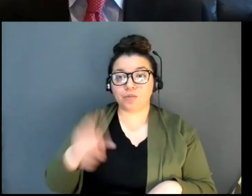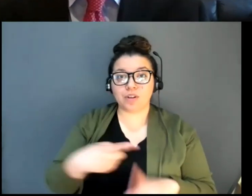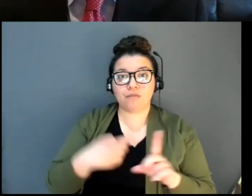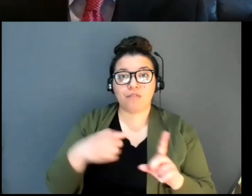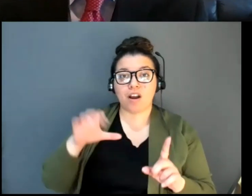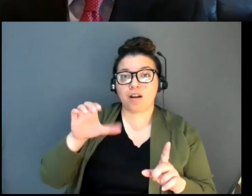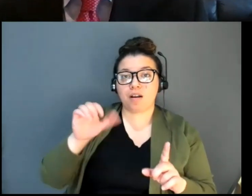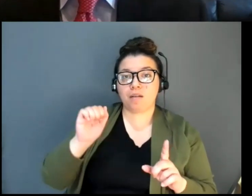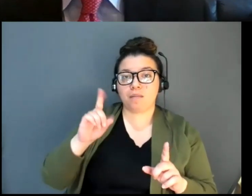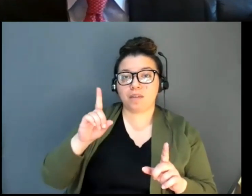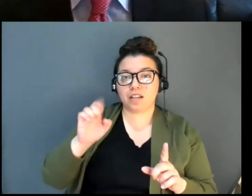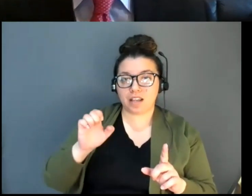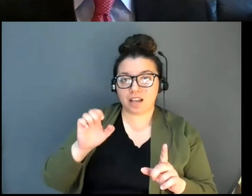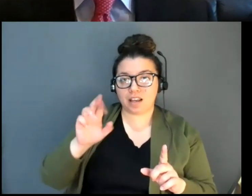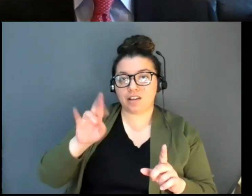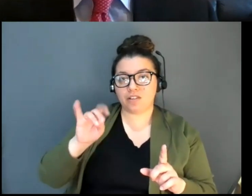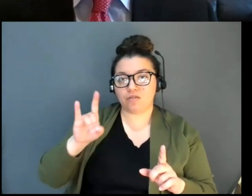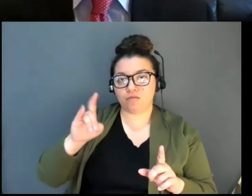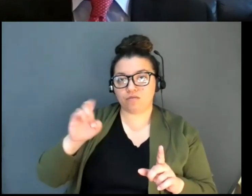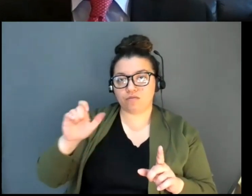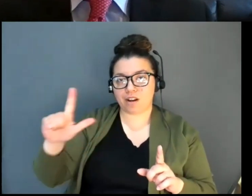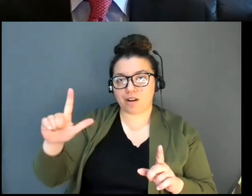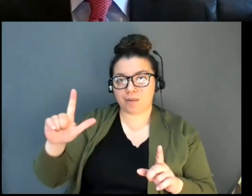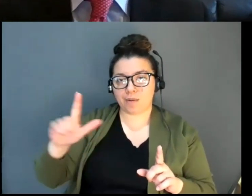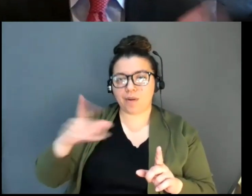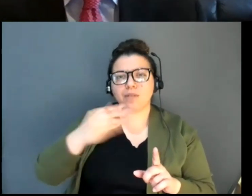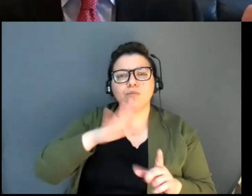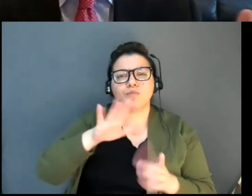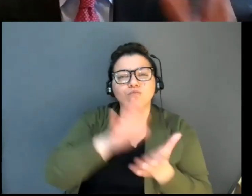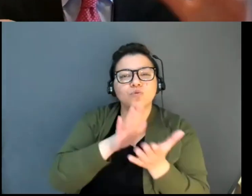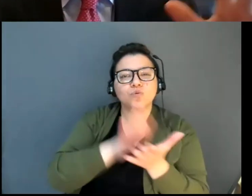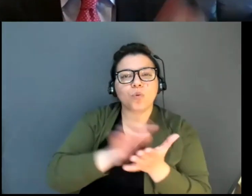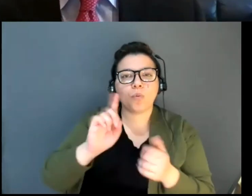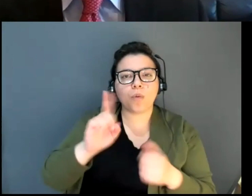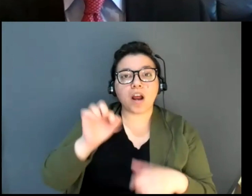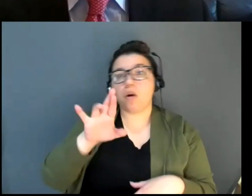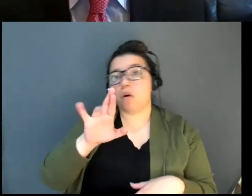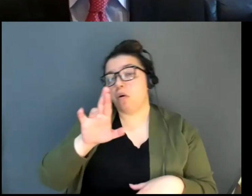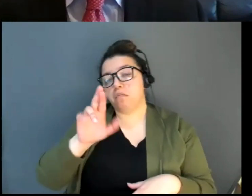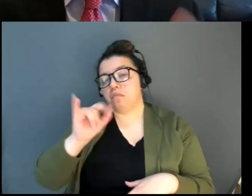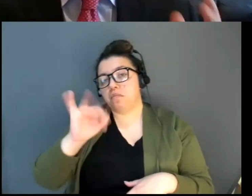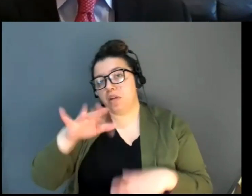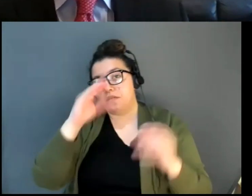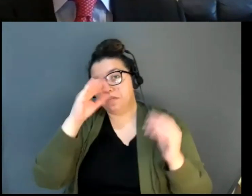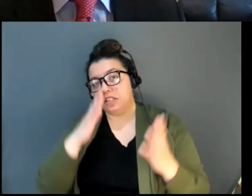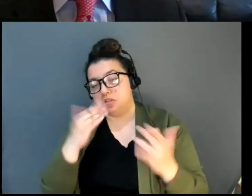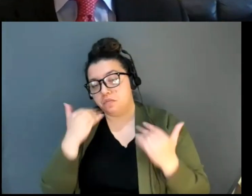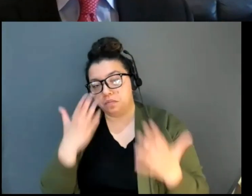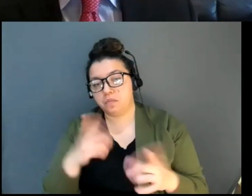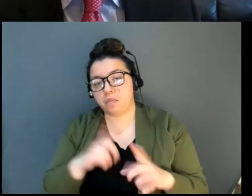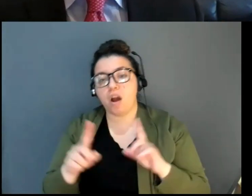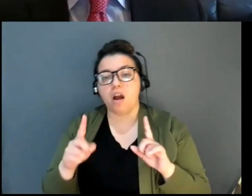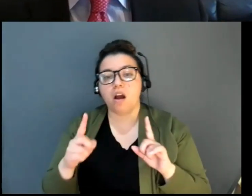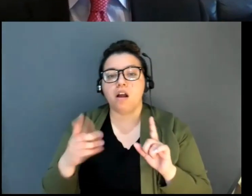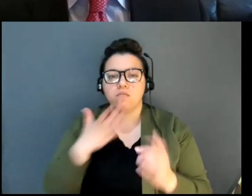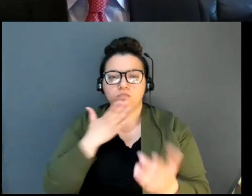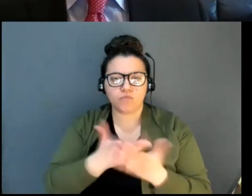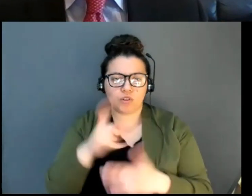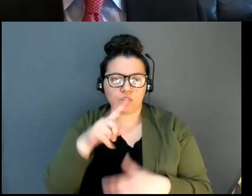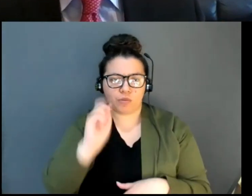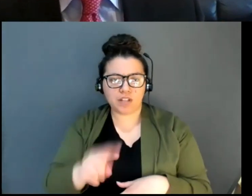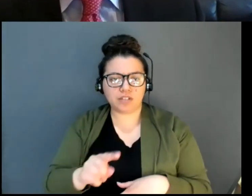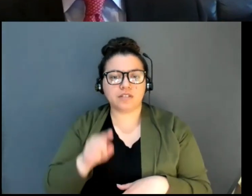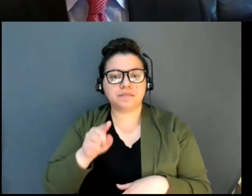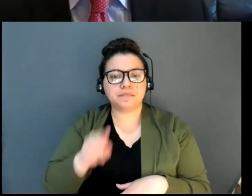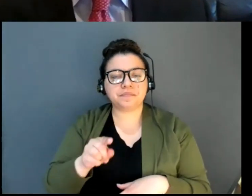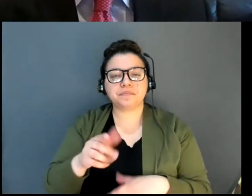question, and let us know in the chat where you go to school, or if you're a teacher, not quite sure. But this is a good question. What is the best